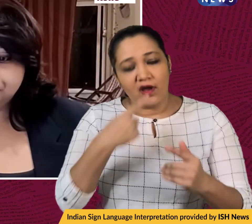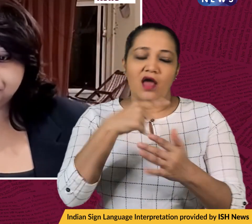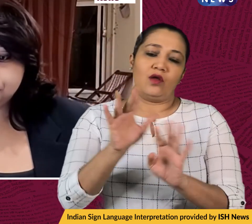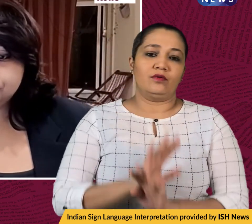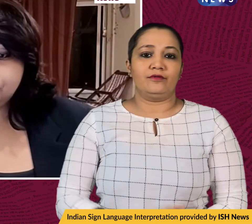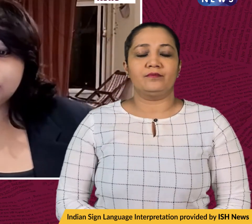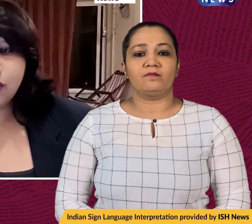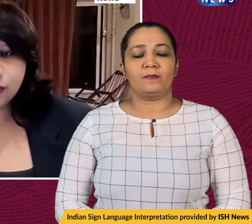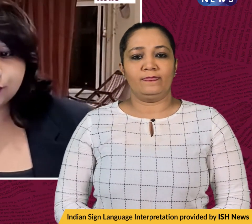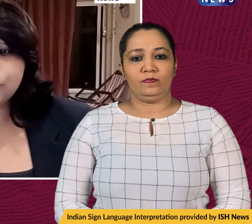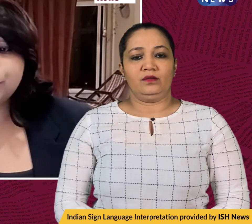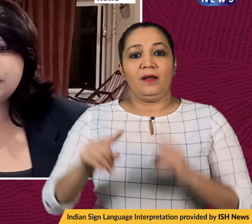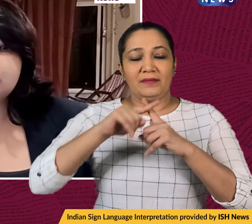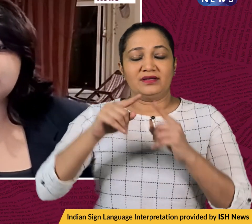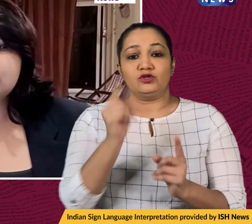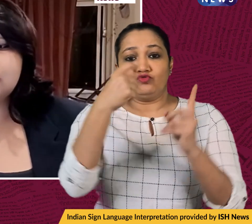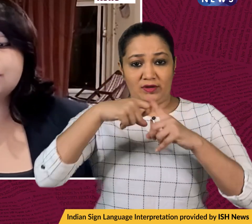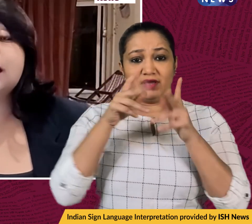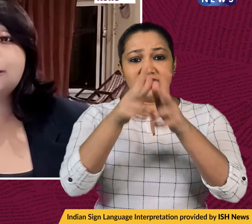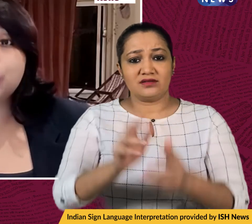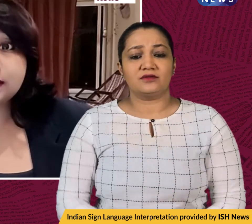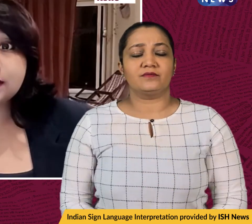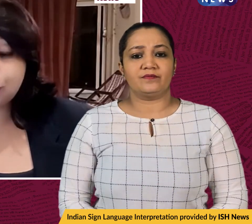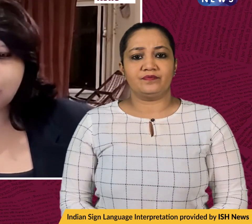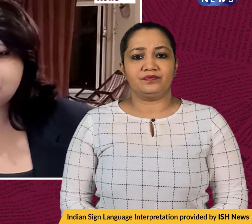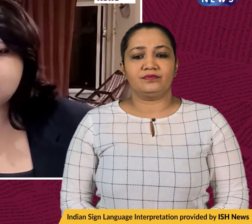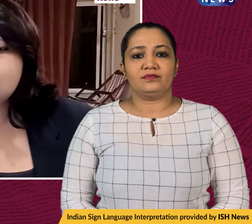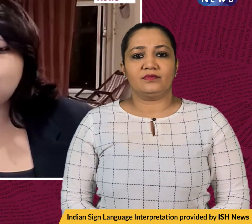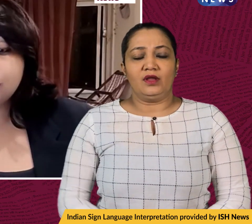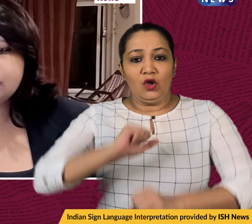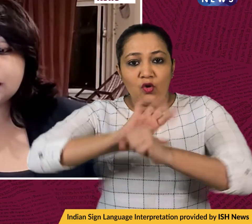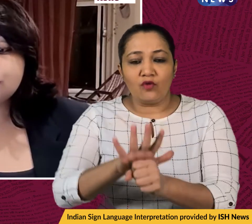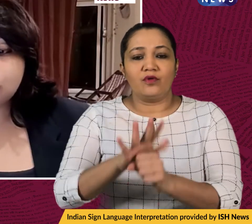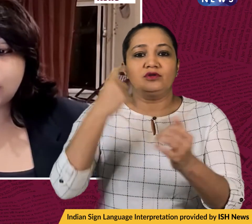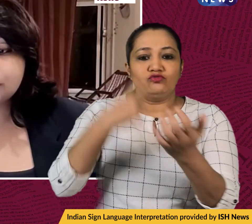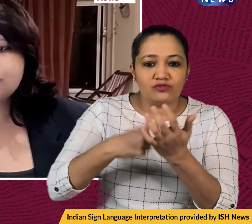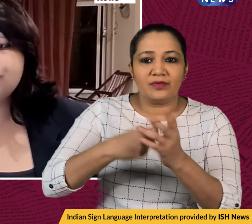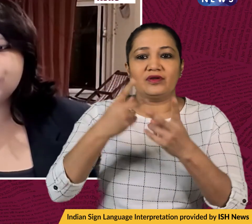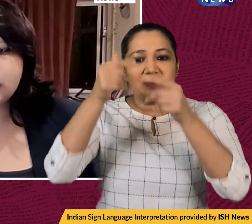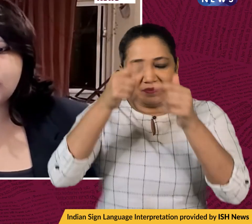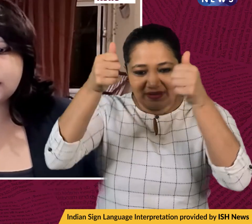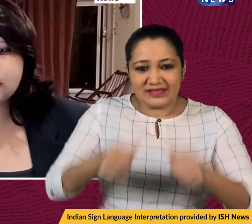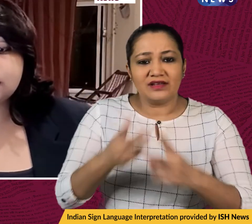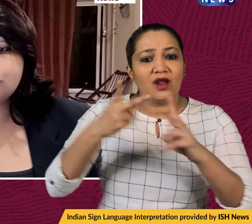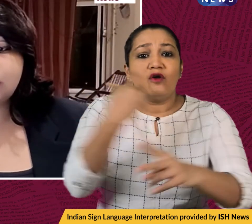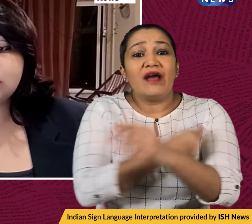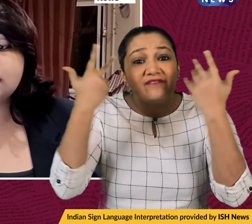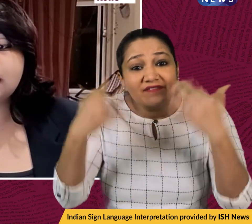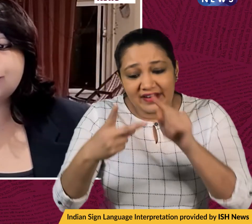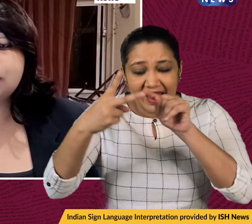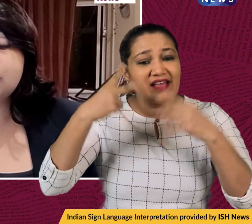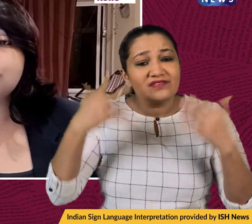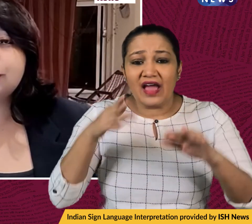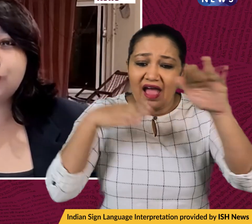illness. Also, Britain has announced that it will scrap COVID test requirements for fully vaccinated